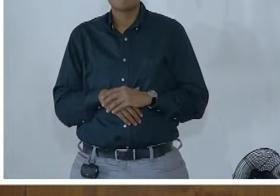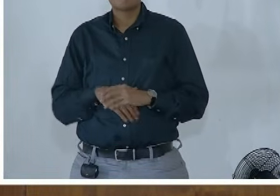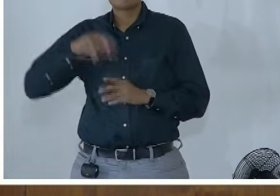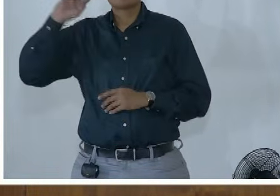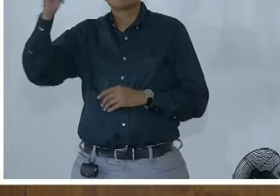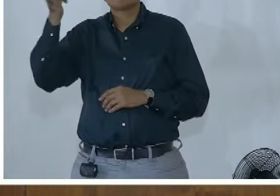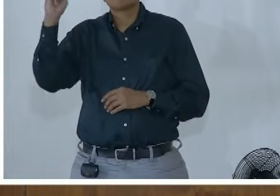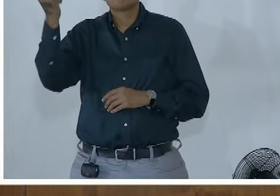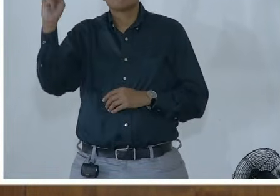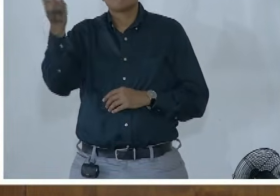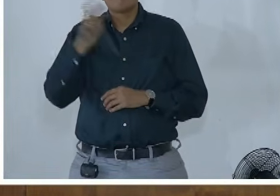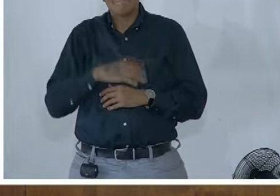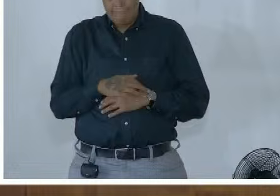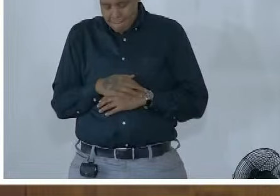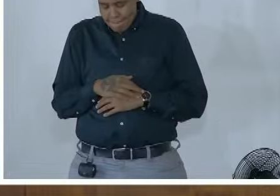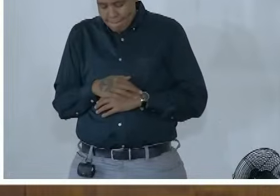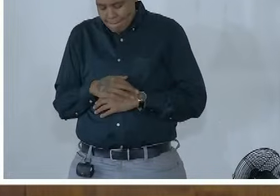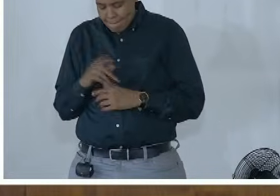Secondly,